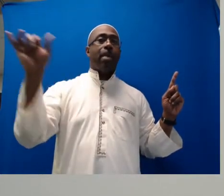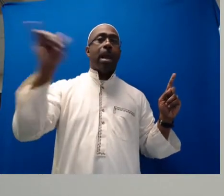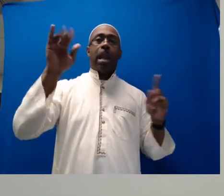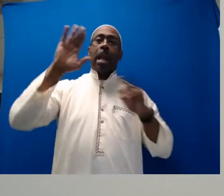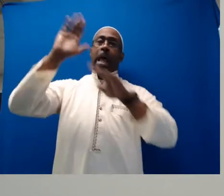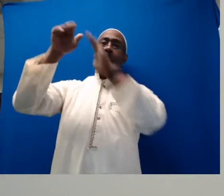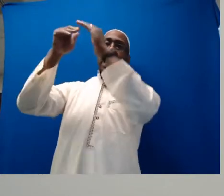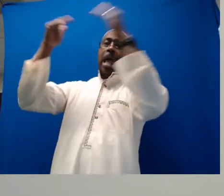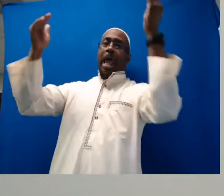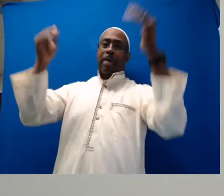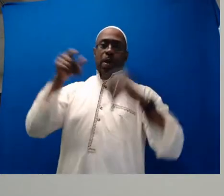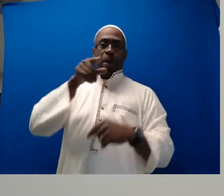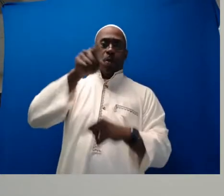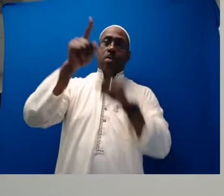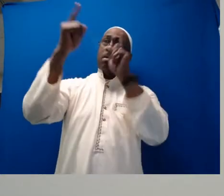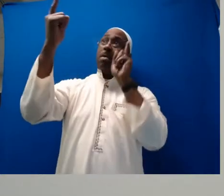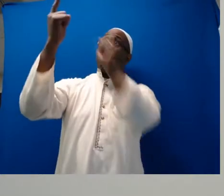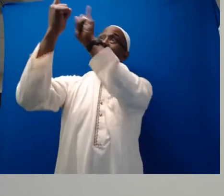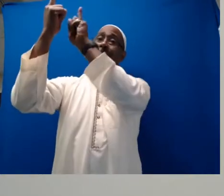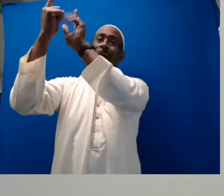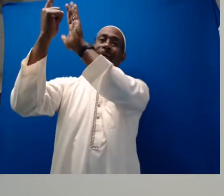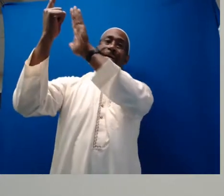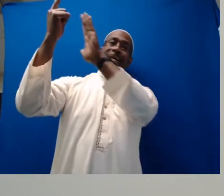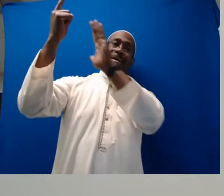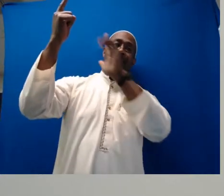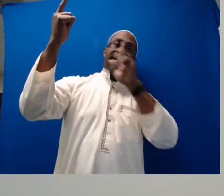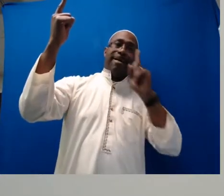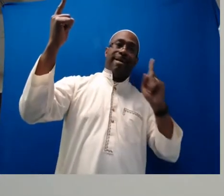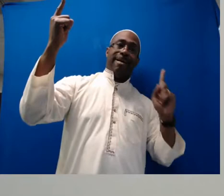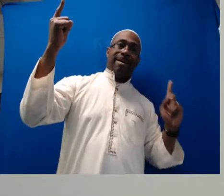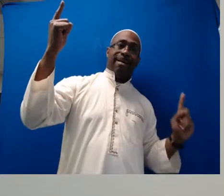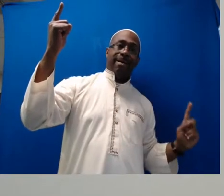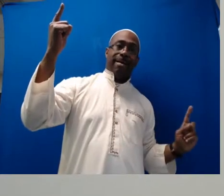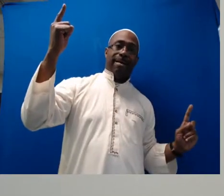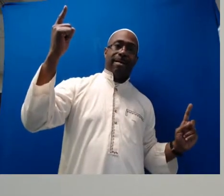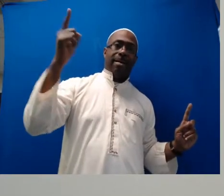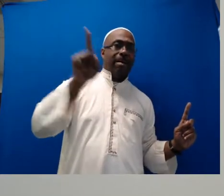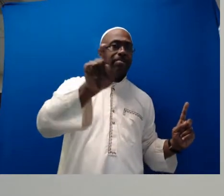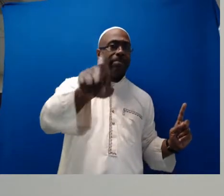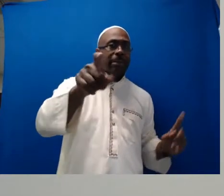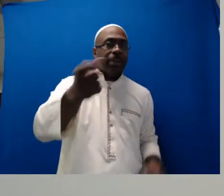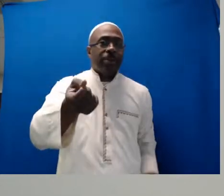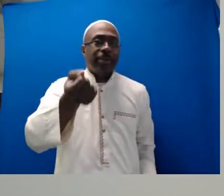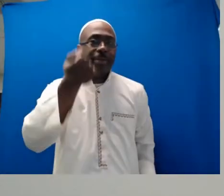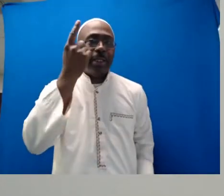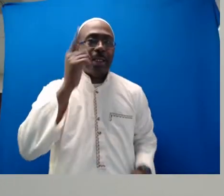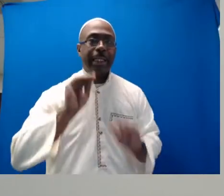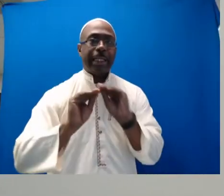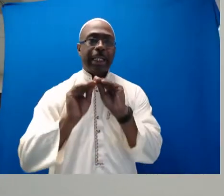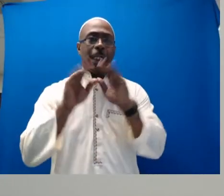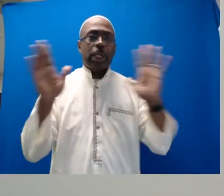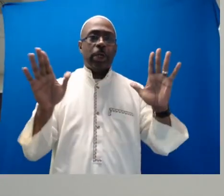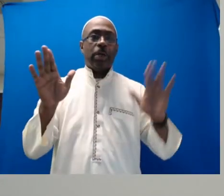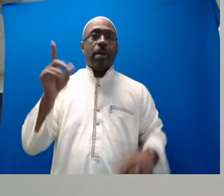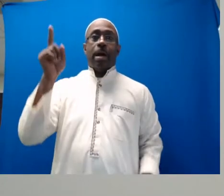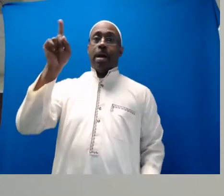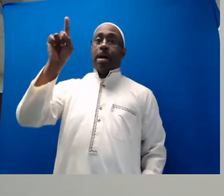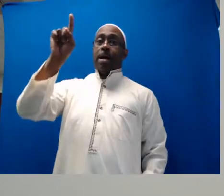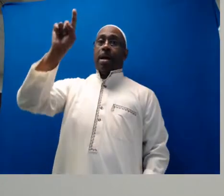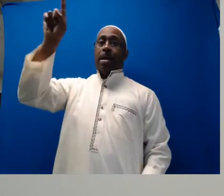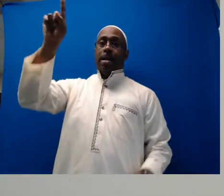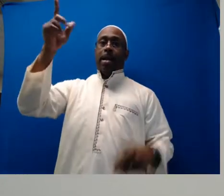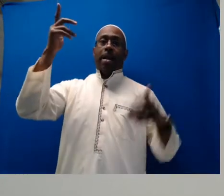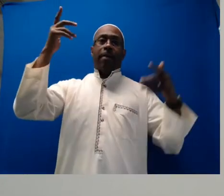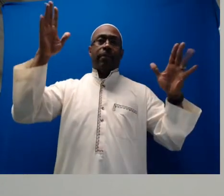even though they may still enter it. And Jama'ah, part of what we need to understand from this is that Allah Azza wa Jal, through His Prophet